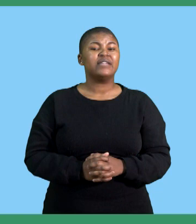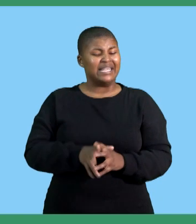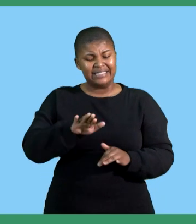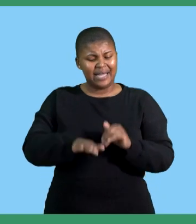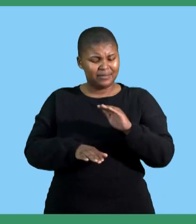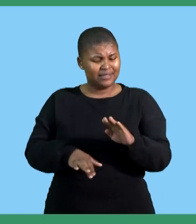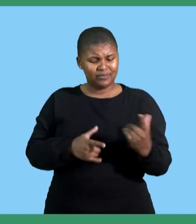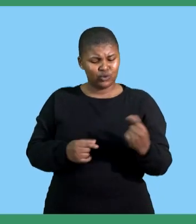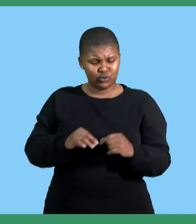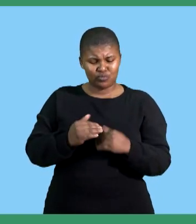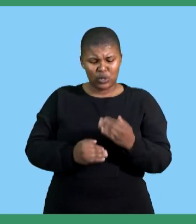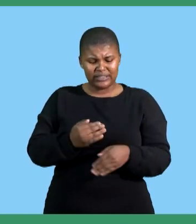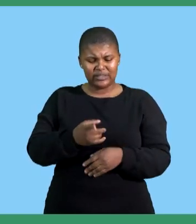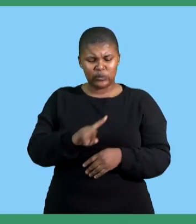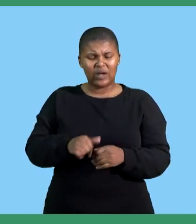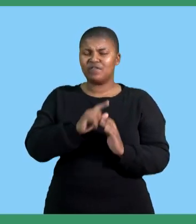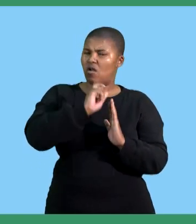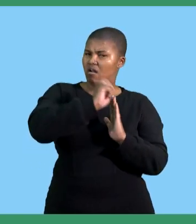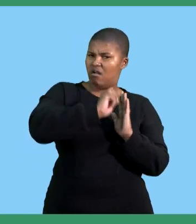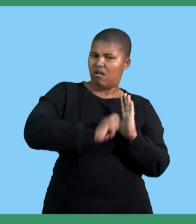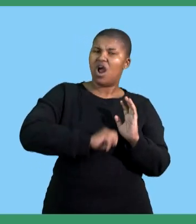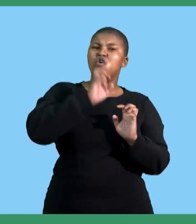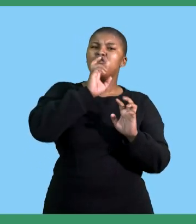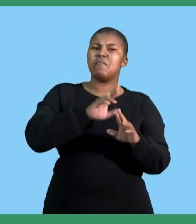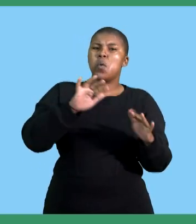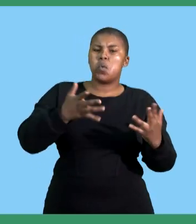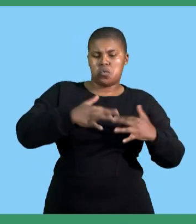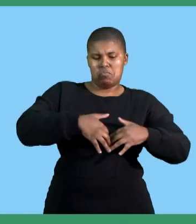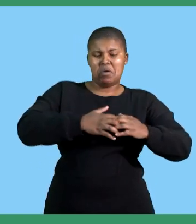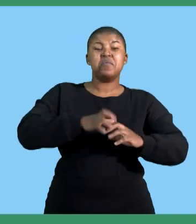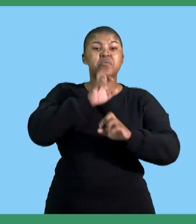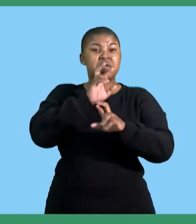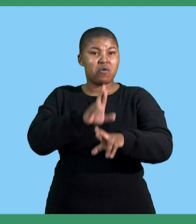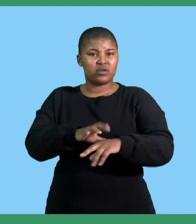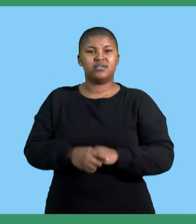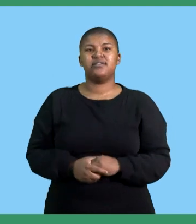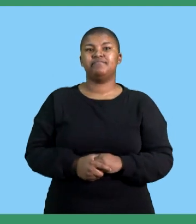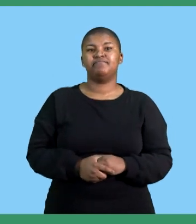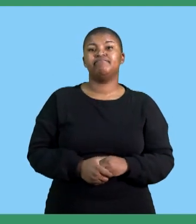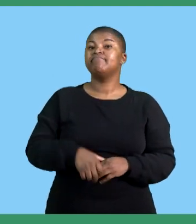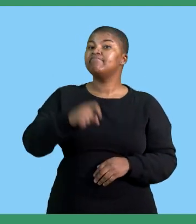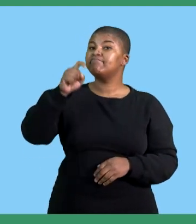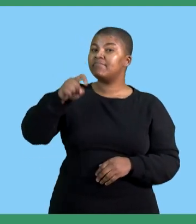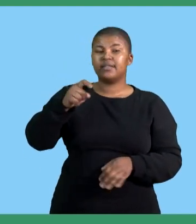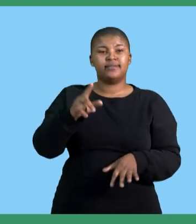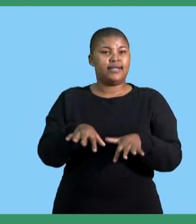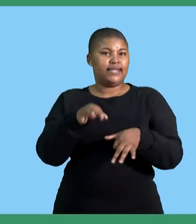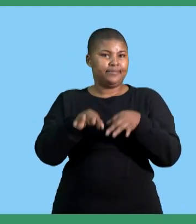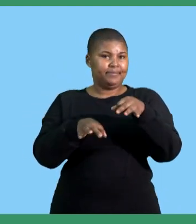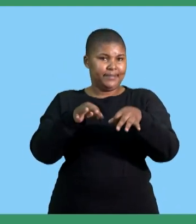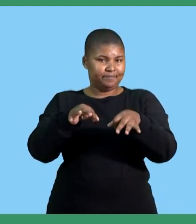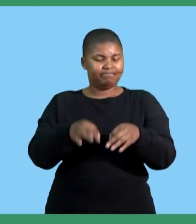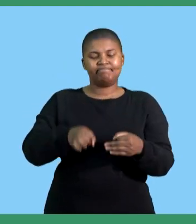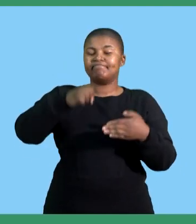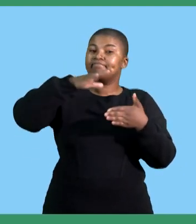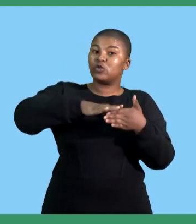look at what steps must you follow when you write a report. Firstly, you need to define the purpose of a report and who will